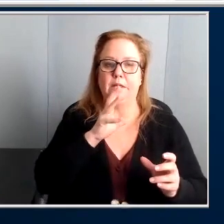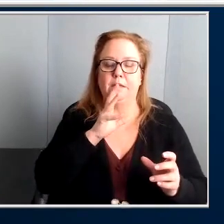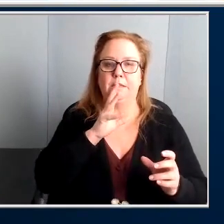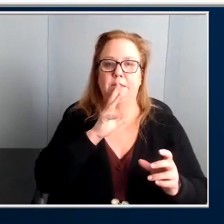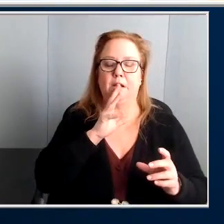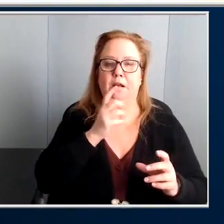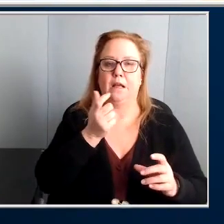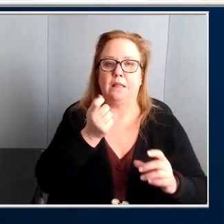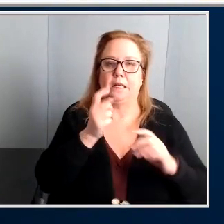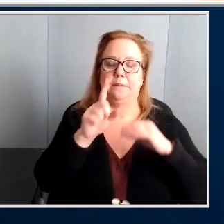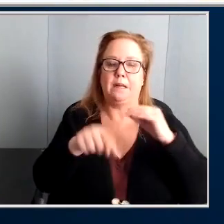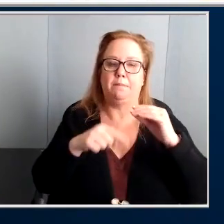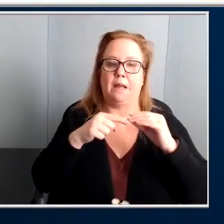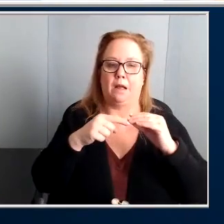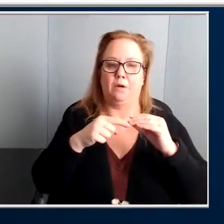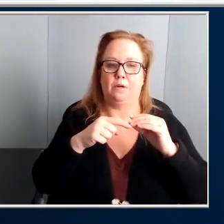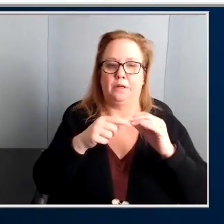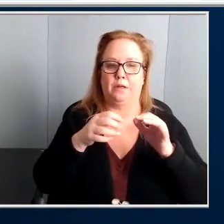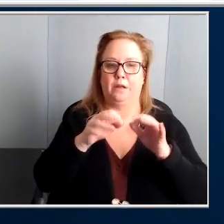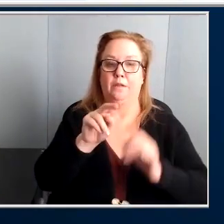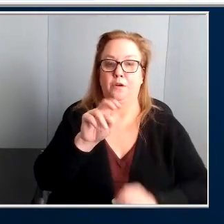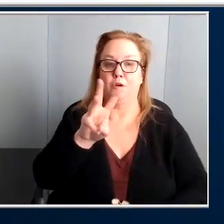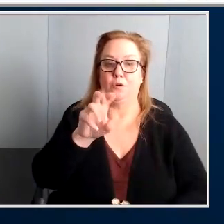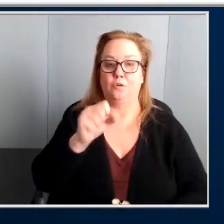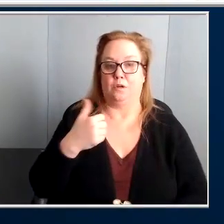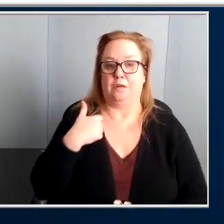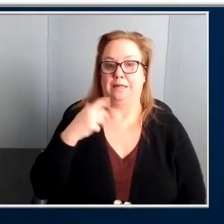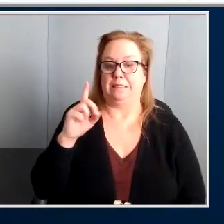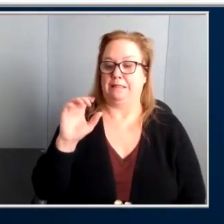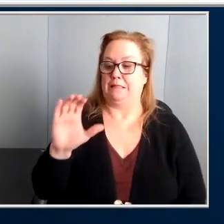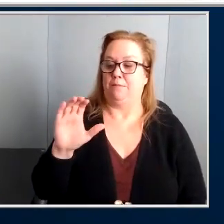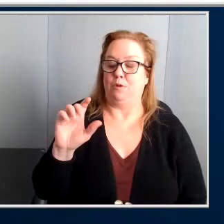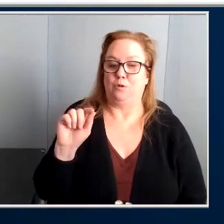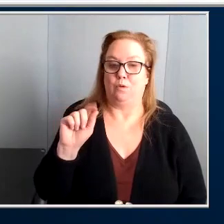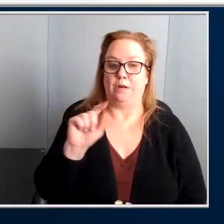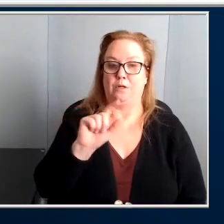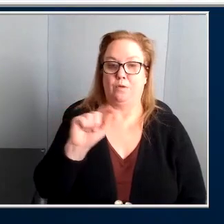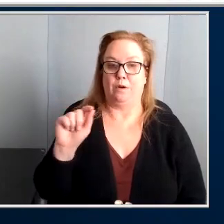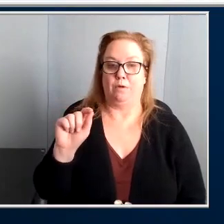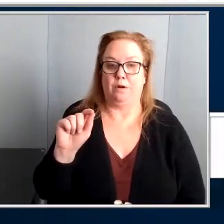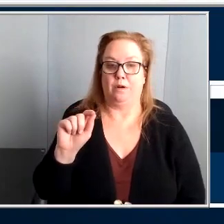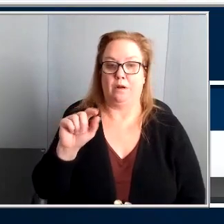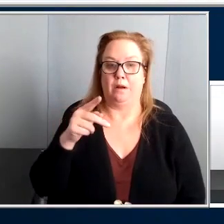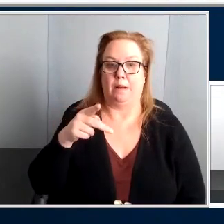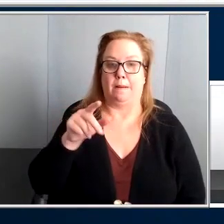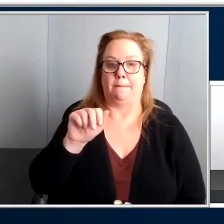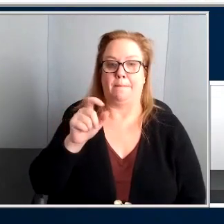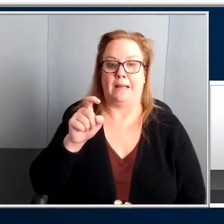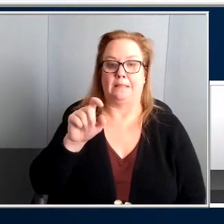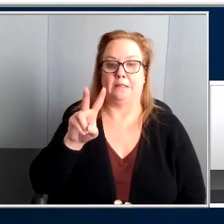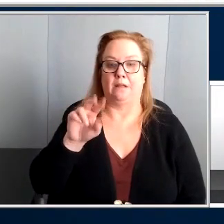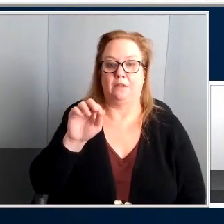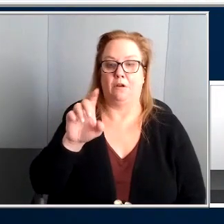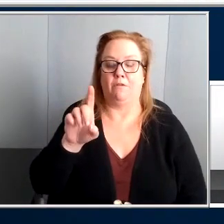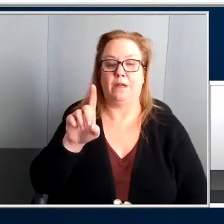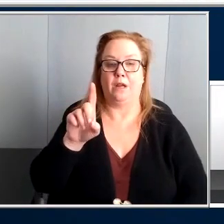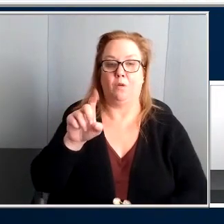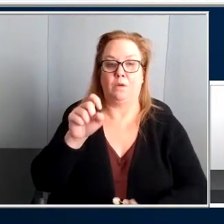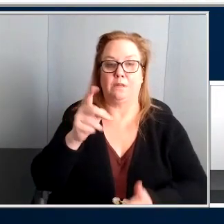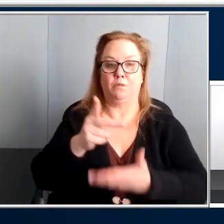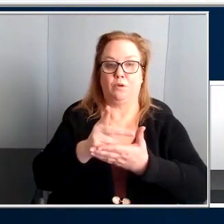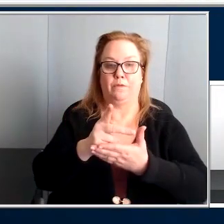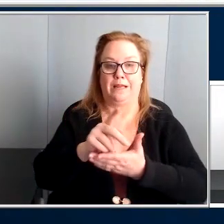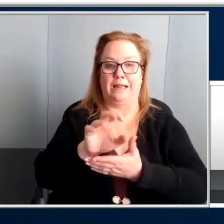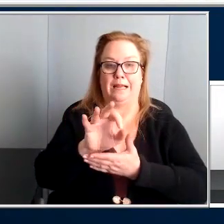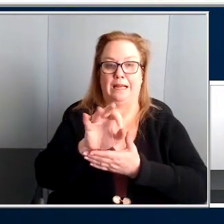bit, though, about this headline. We all remember back in December of 2021, the COVID drug Paxlovid was approved. It showed a nearly